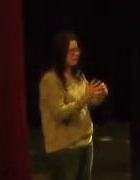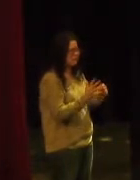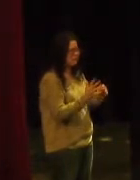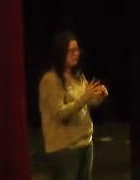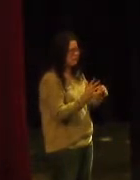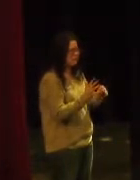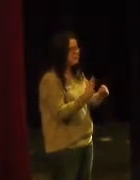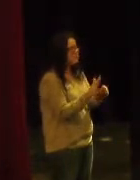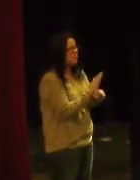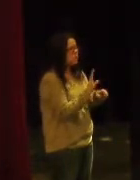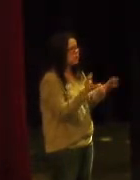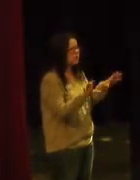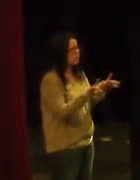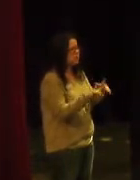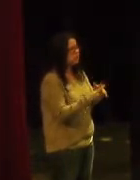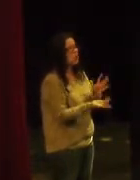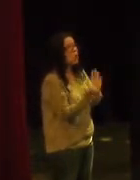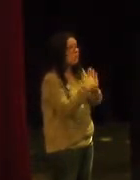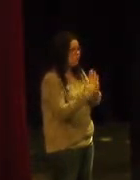ground up.